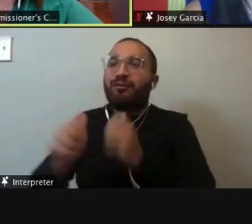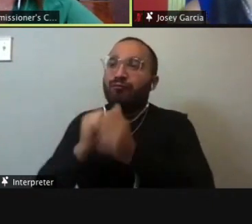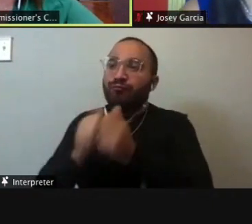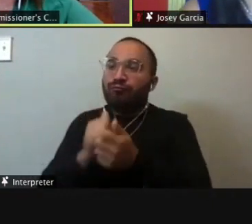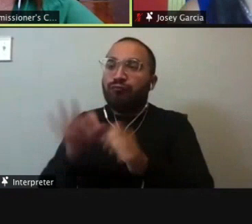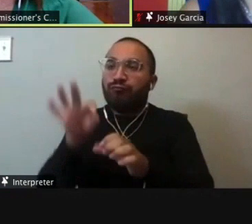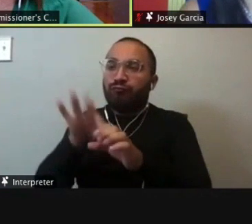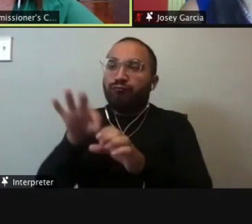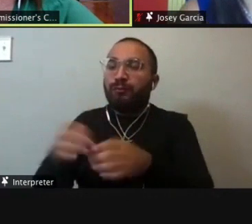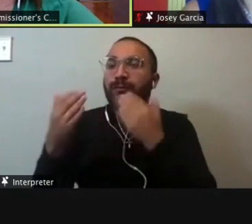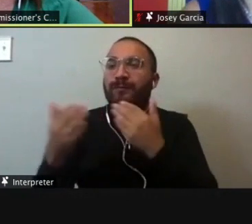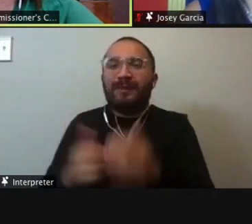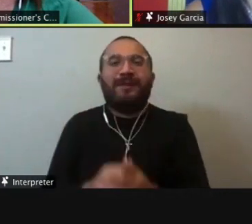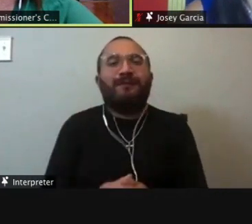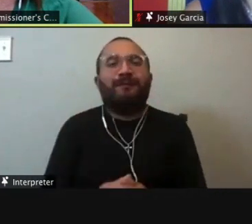Thank you.